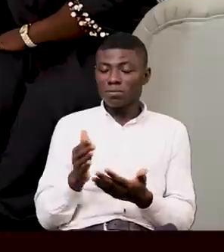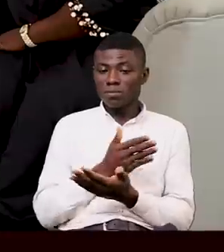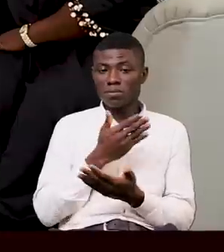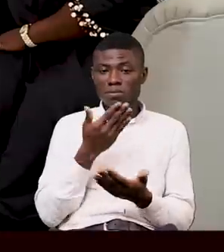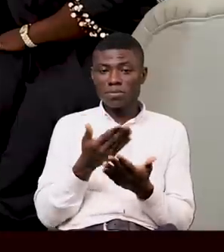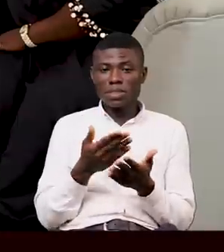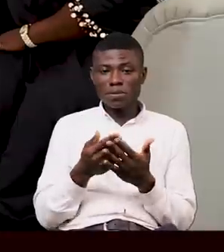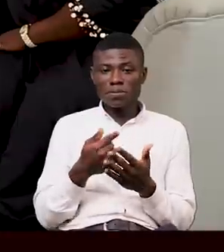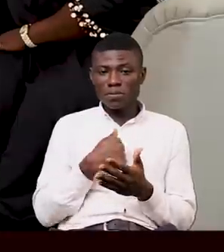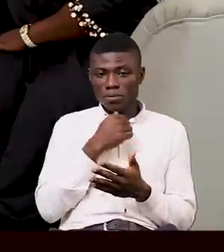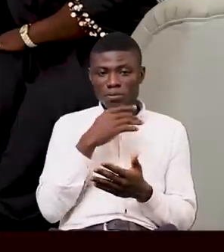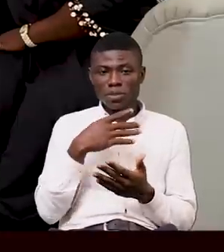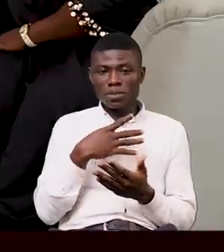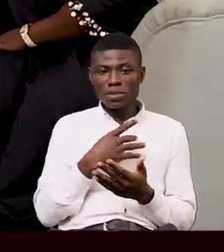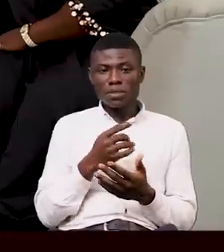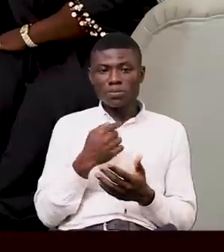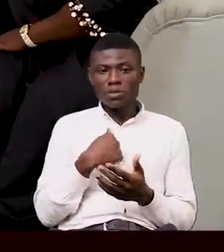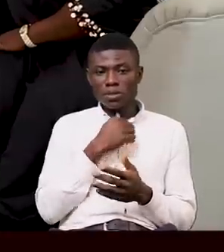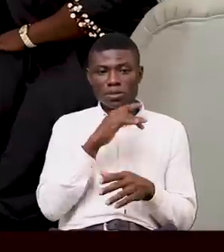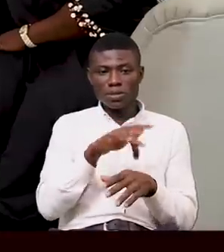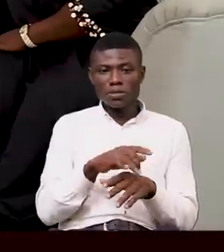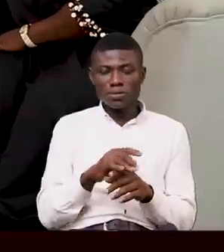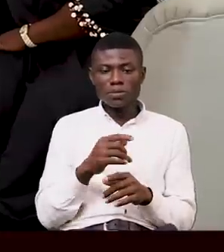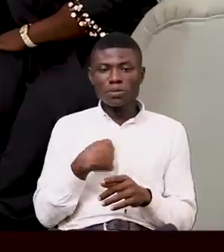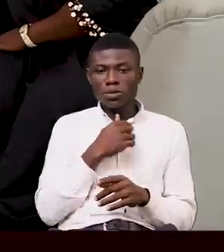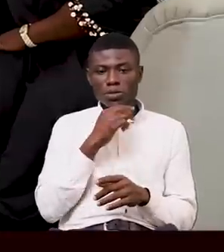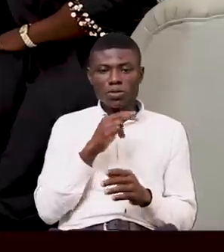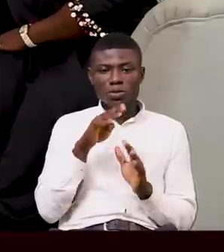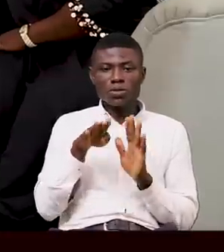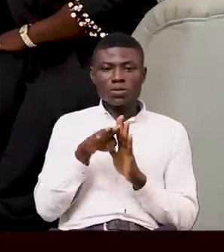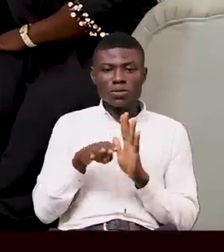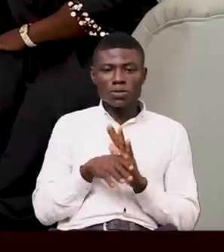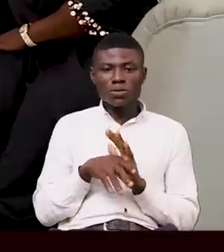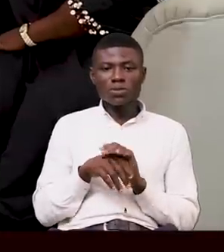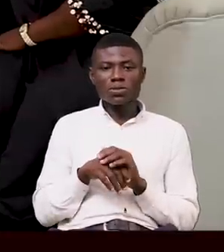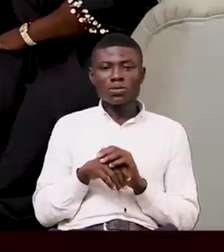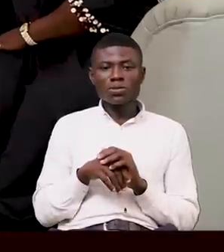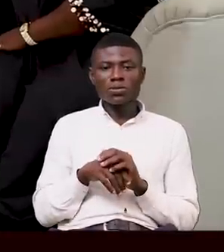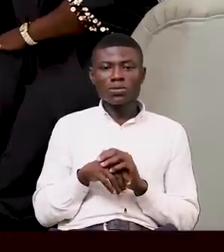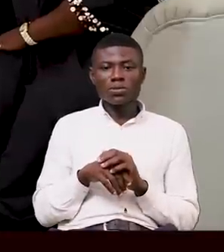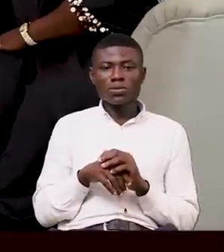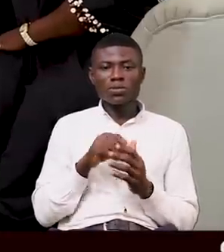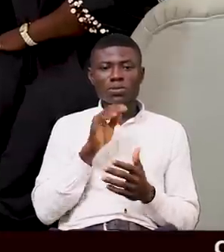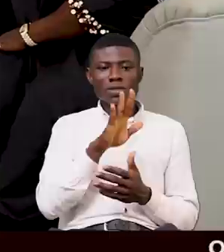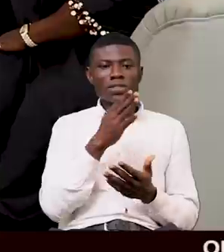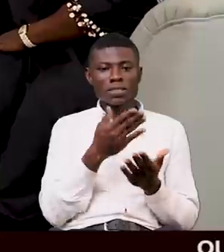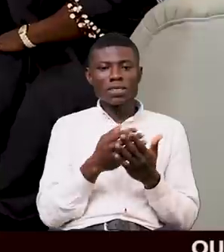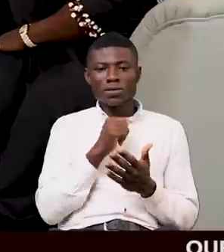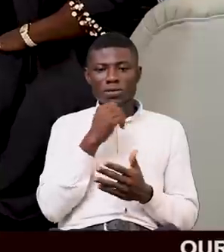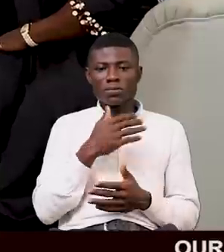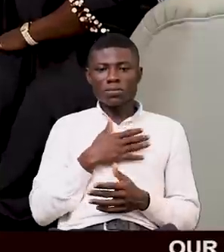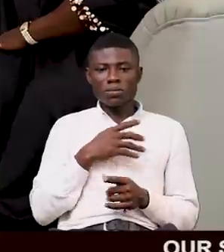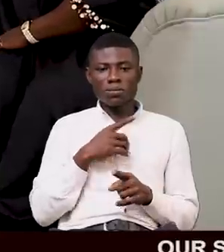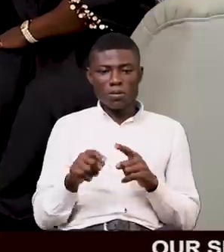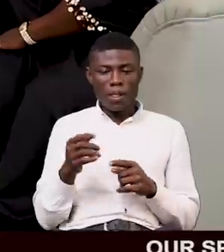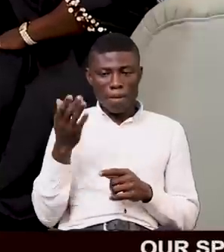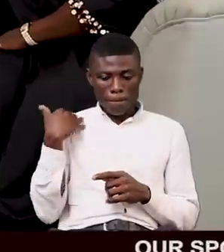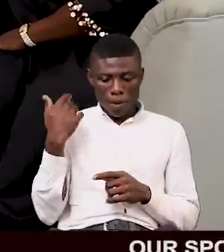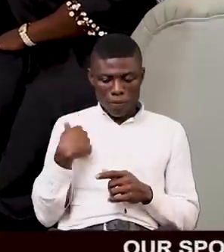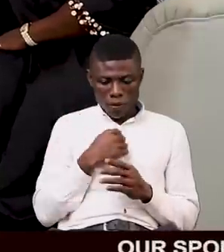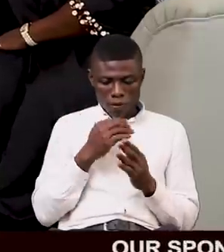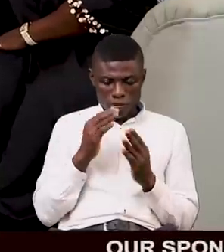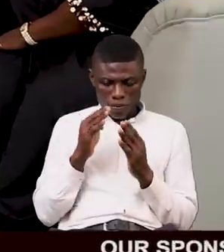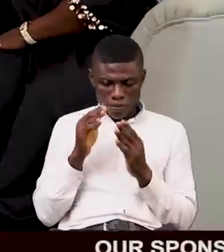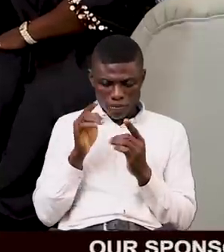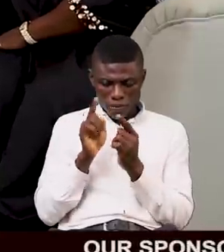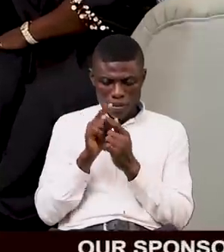Sacranca. Me find him, be beer. Over your bad, and come in, music, I am a sick. Ah. Banana ye shea we